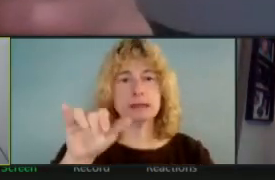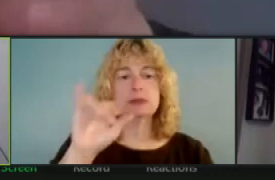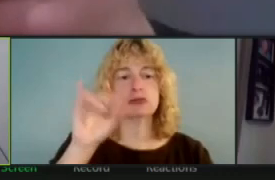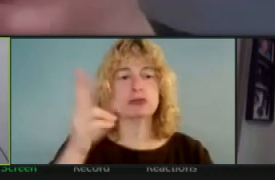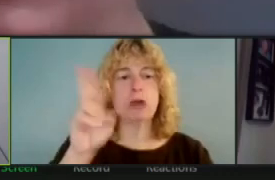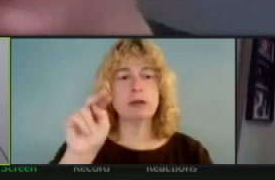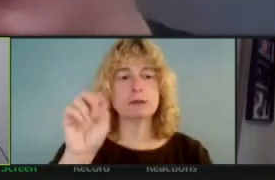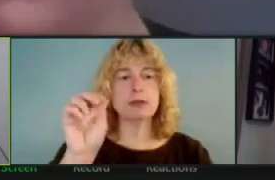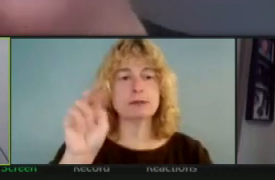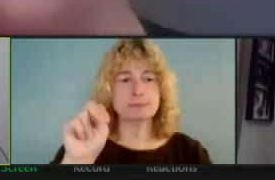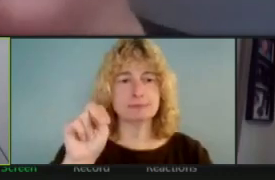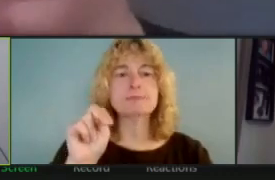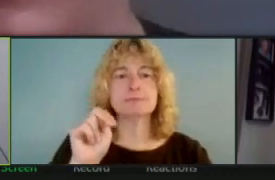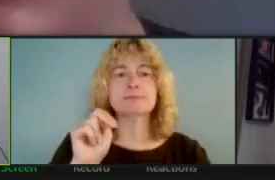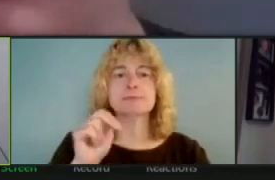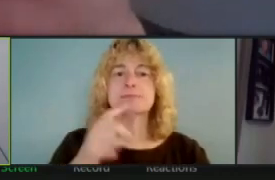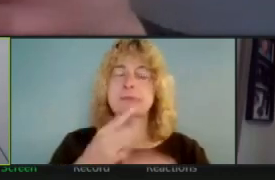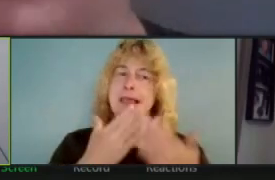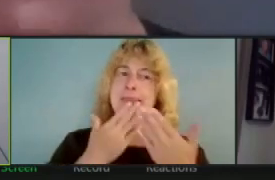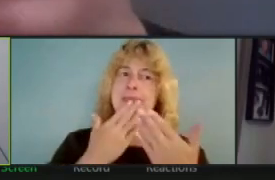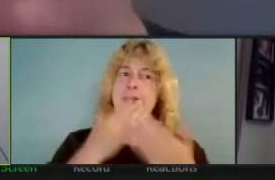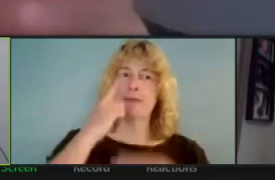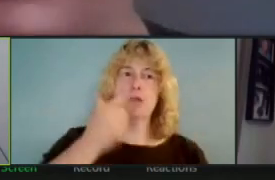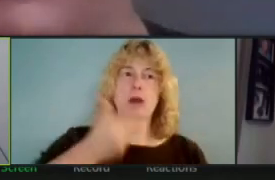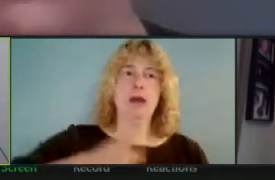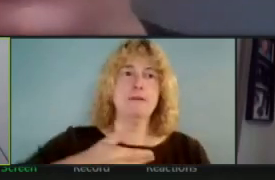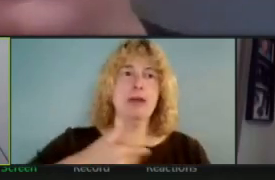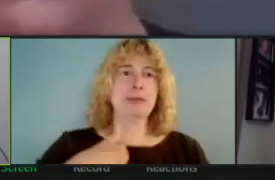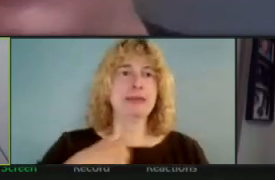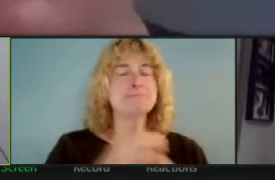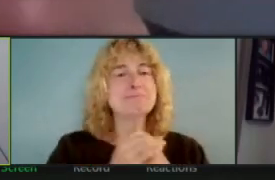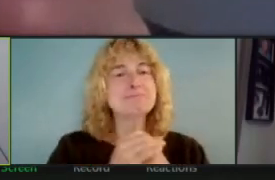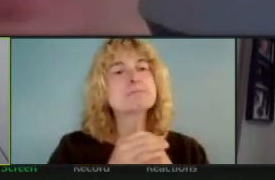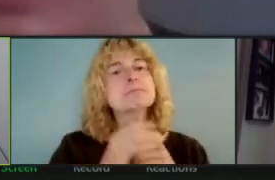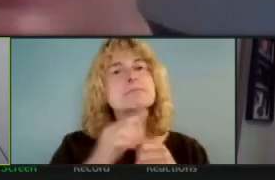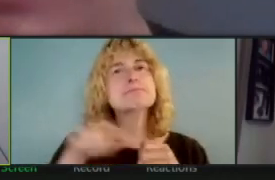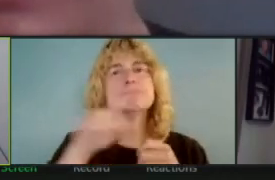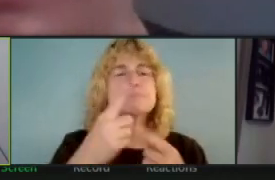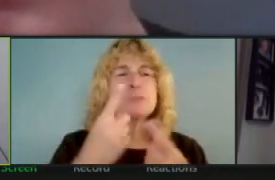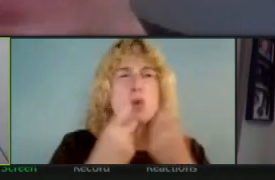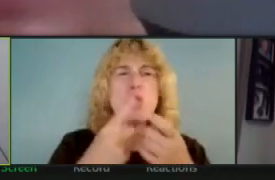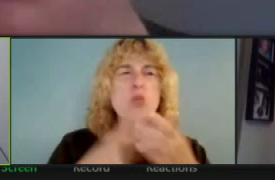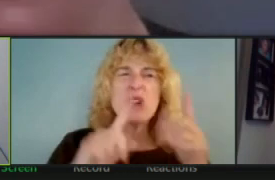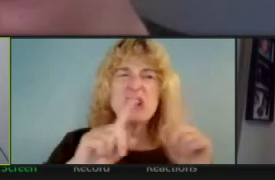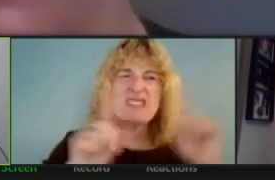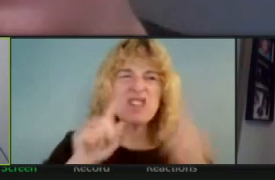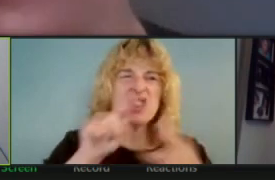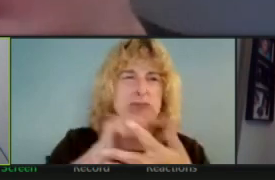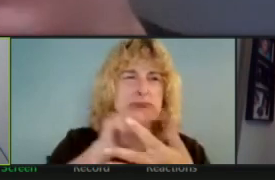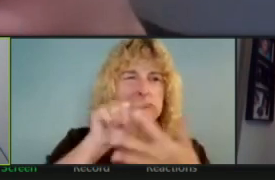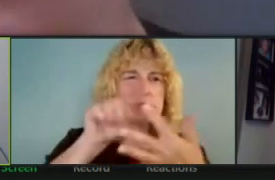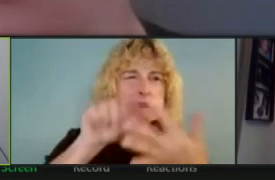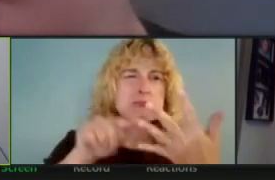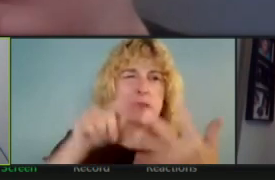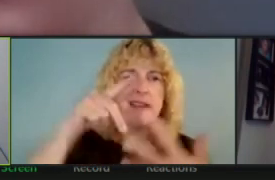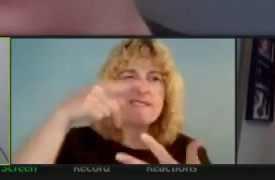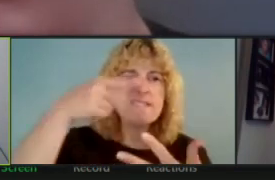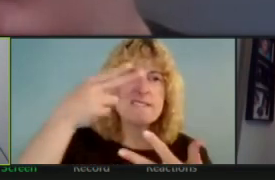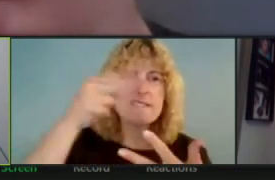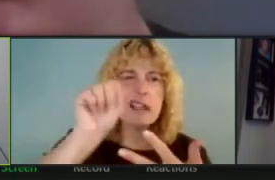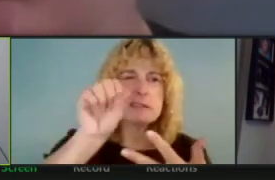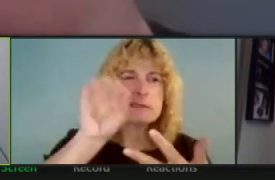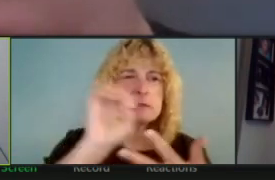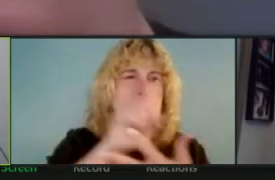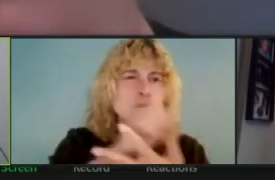So the question is, what are the differences in phases as it relates to the My Safe